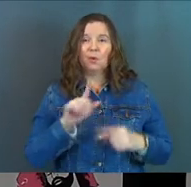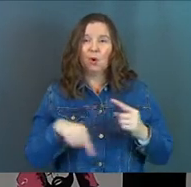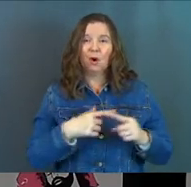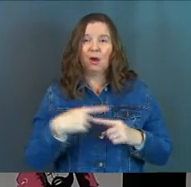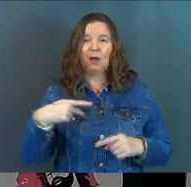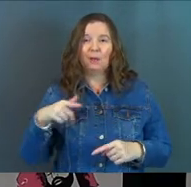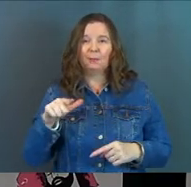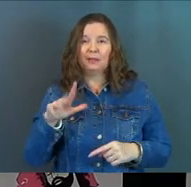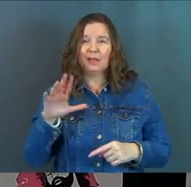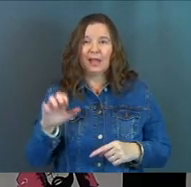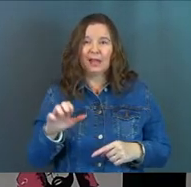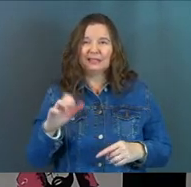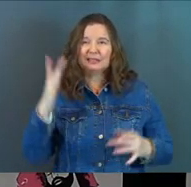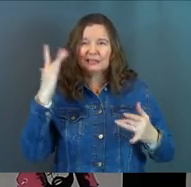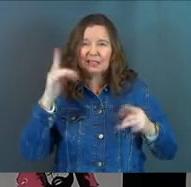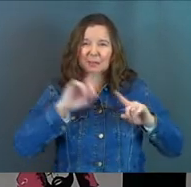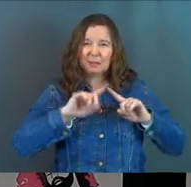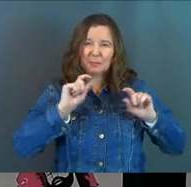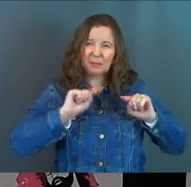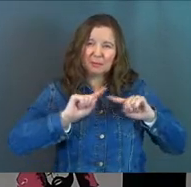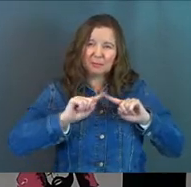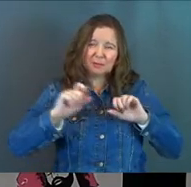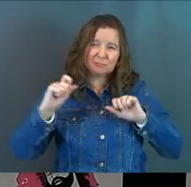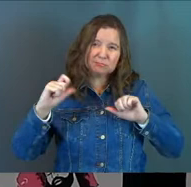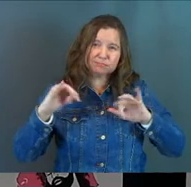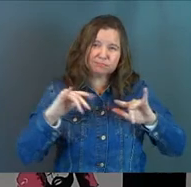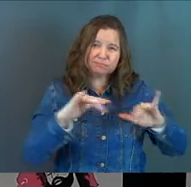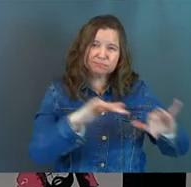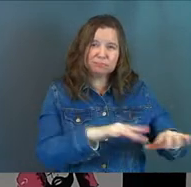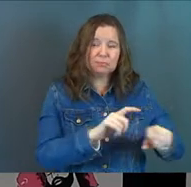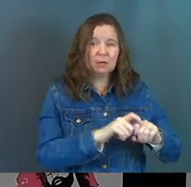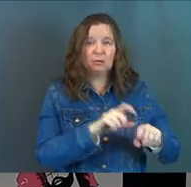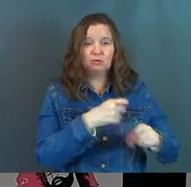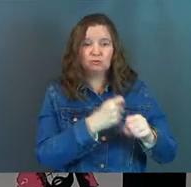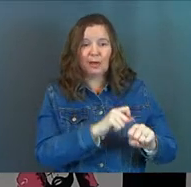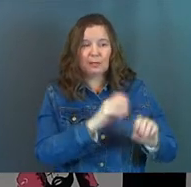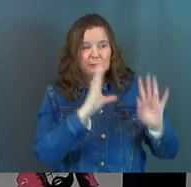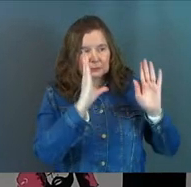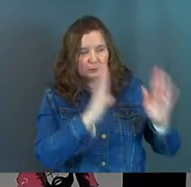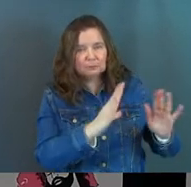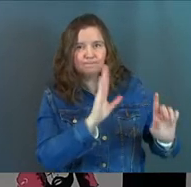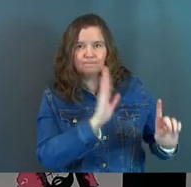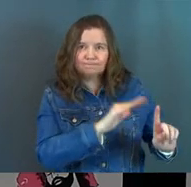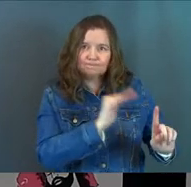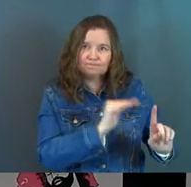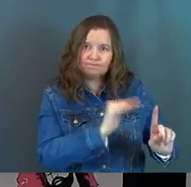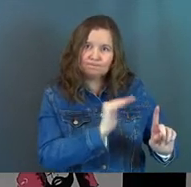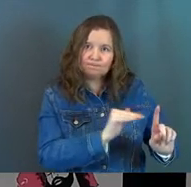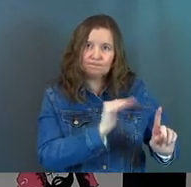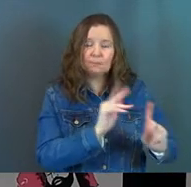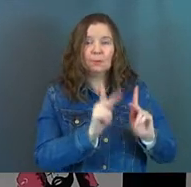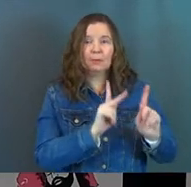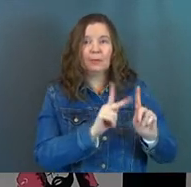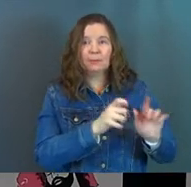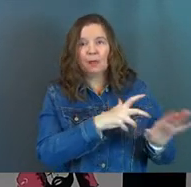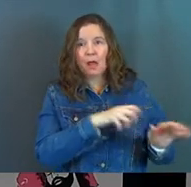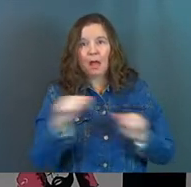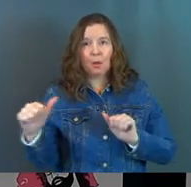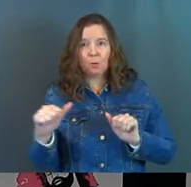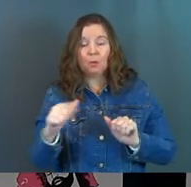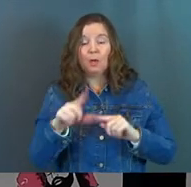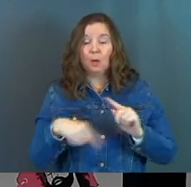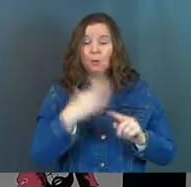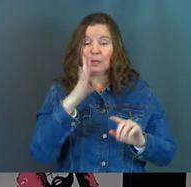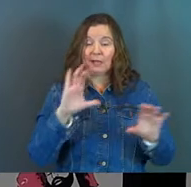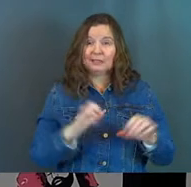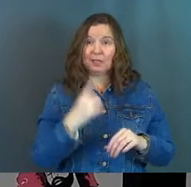plagues, miracles of judgment that God brought against the Egyptians, trying to get their attention, trying to get his people out of Egypt. And